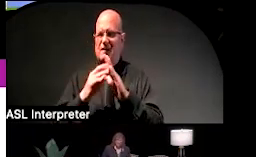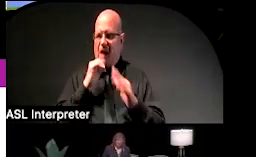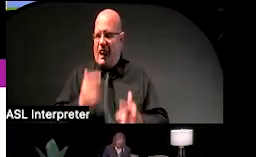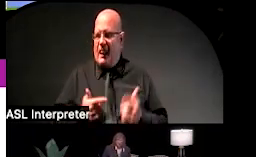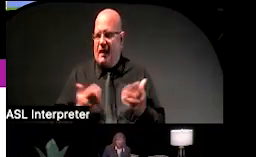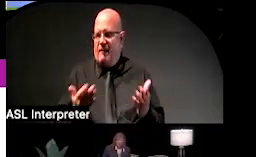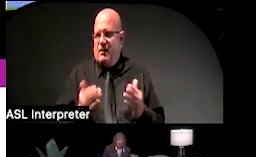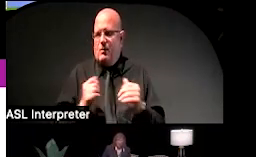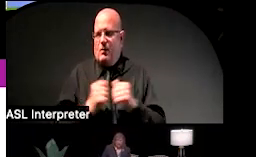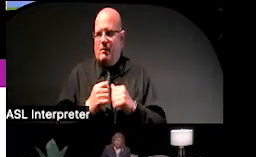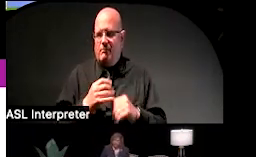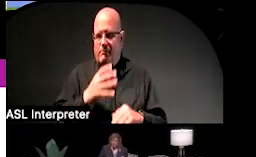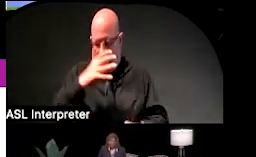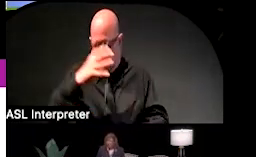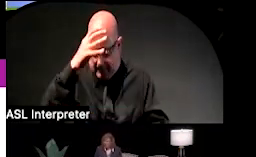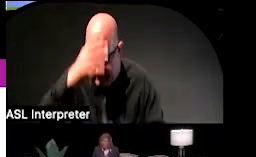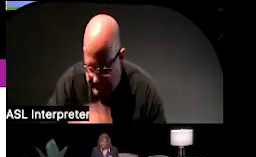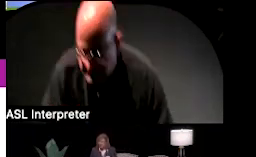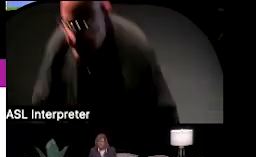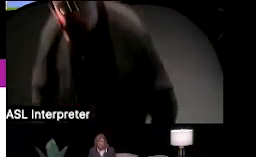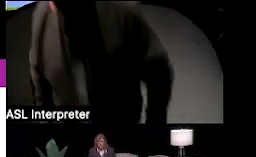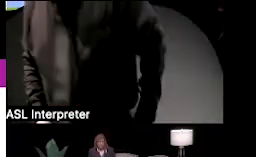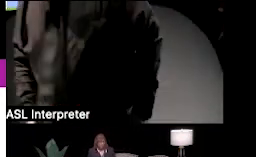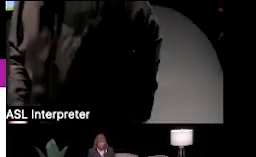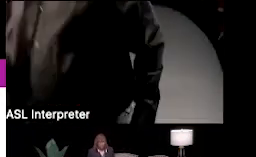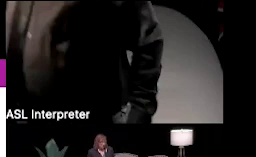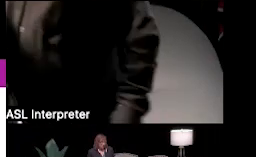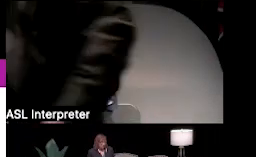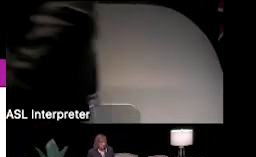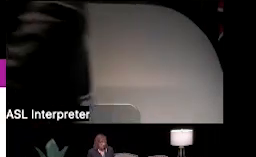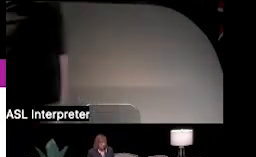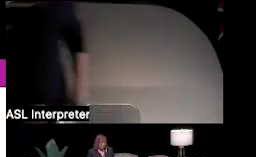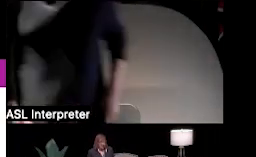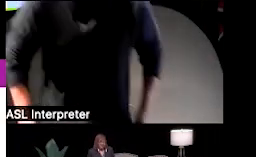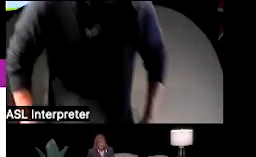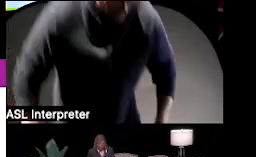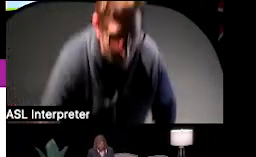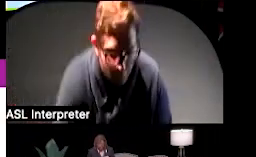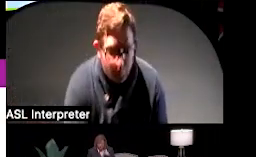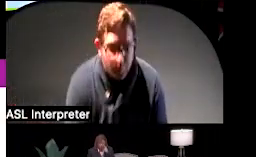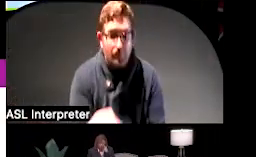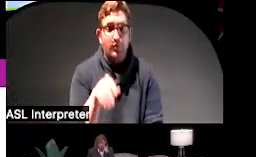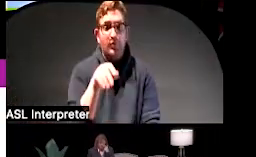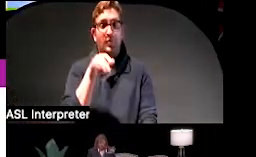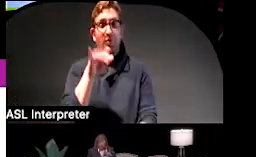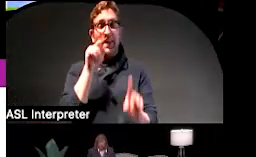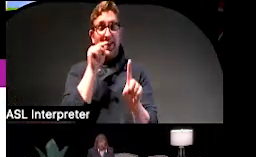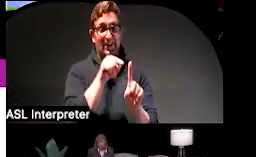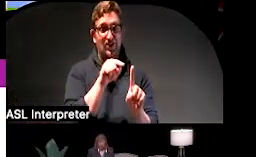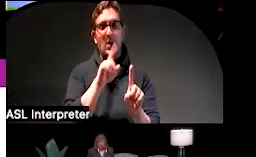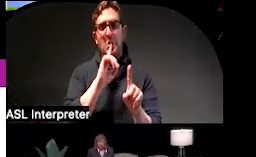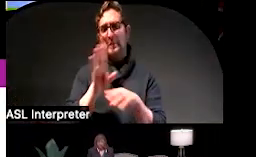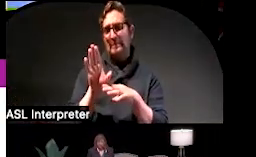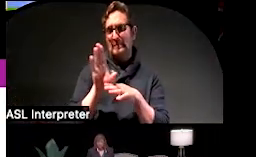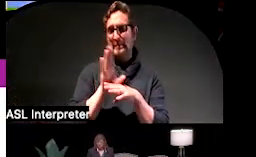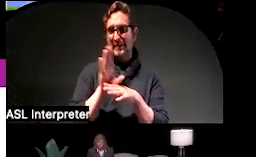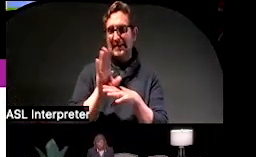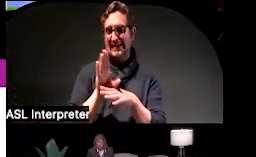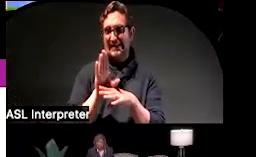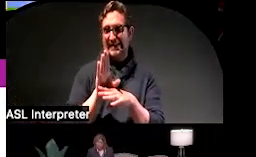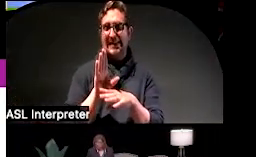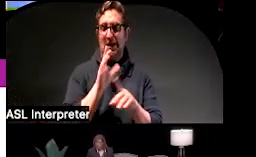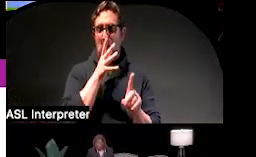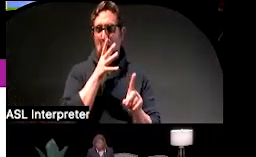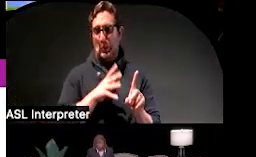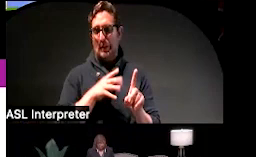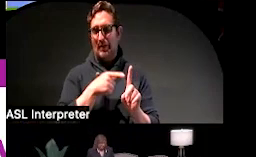where they live. She's very busy. She has her own family, her own children. They didn't really want to bother her with